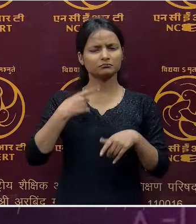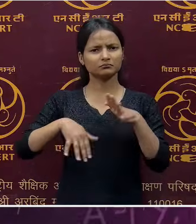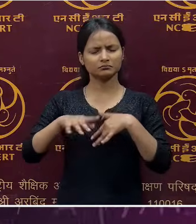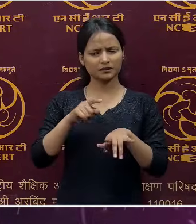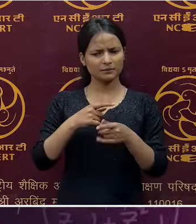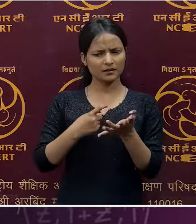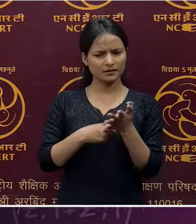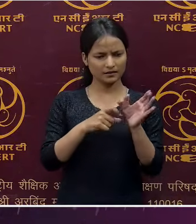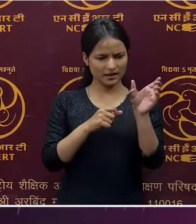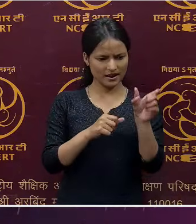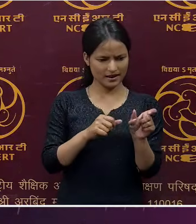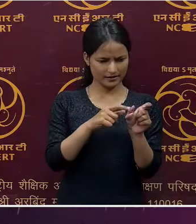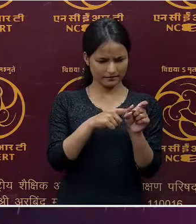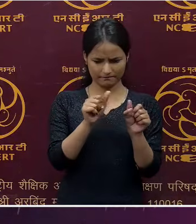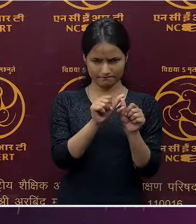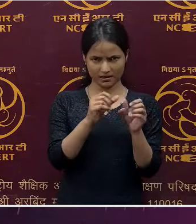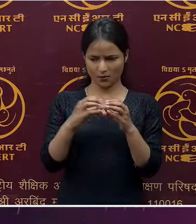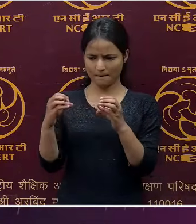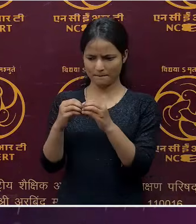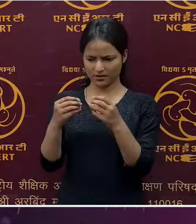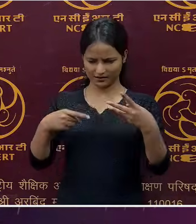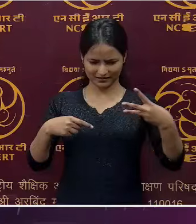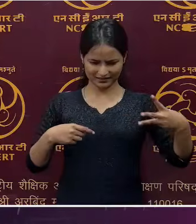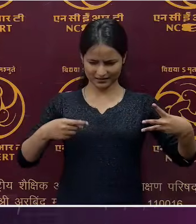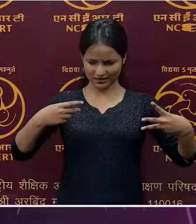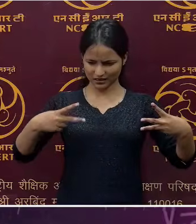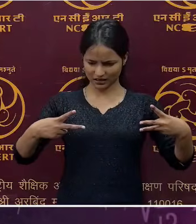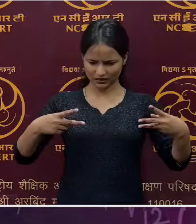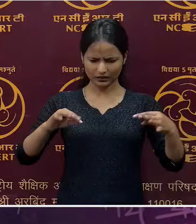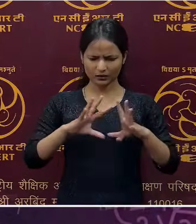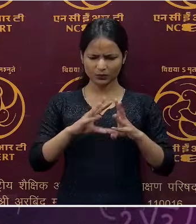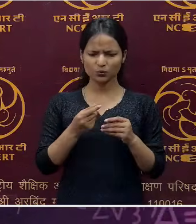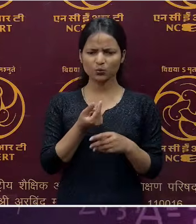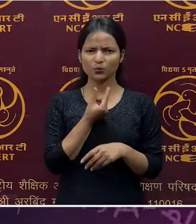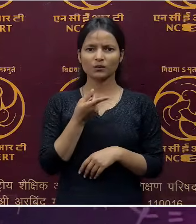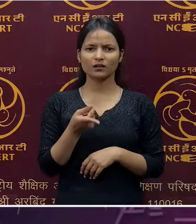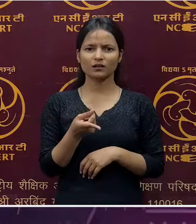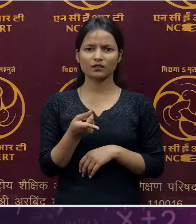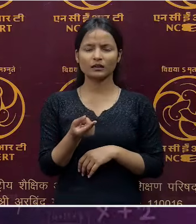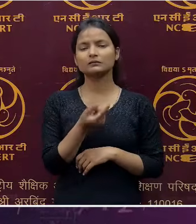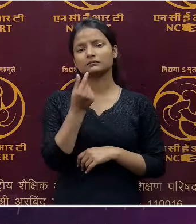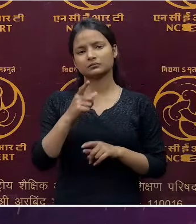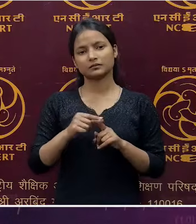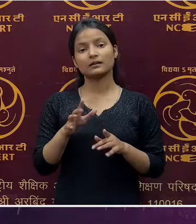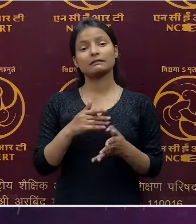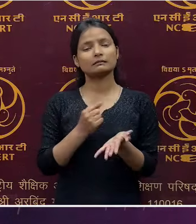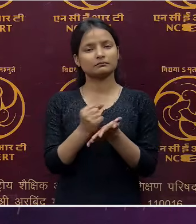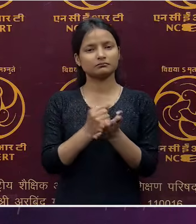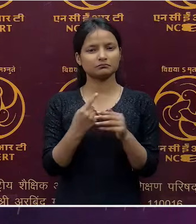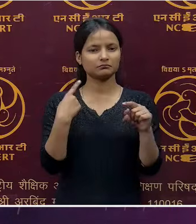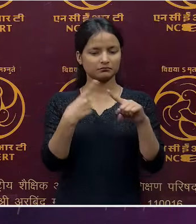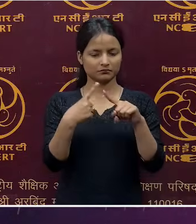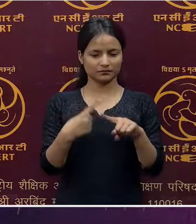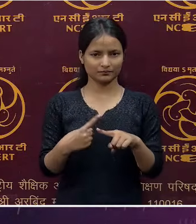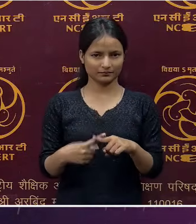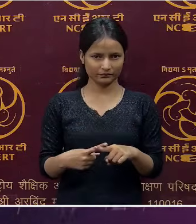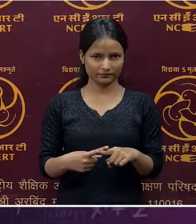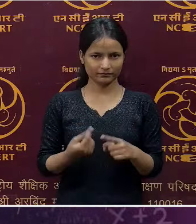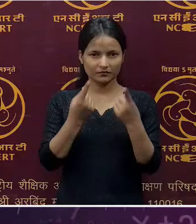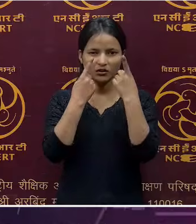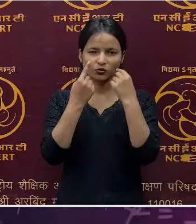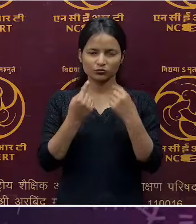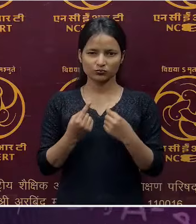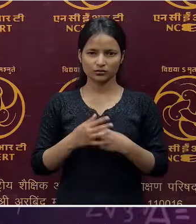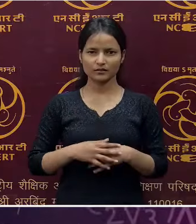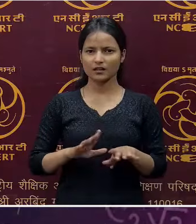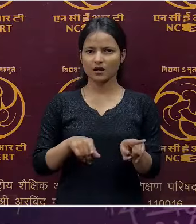from set A to B. So whenever we are going to find the number of relation, we need to multiply the cardinality of A and